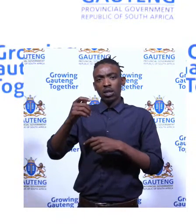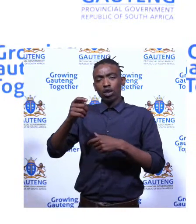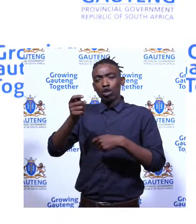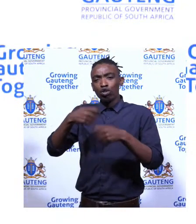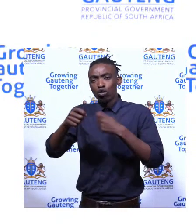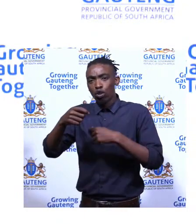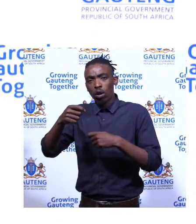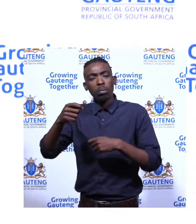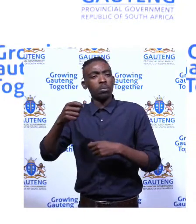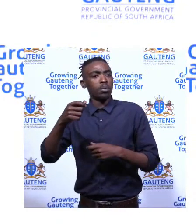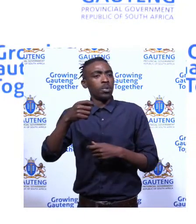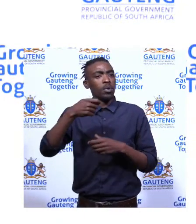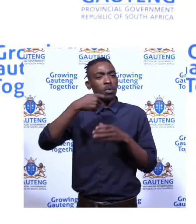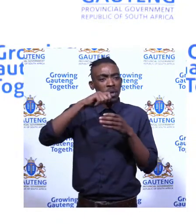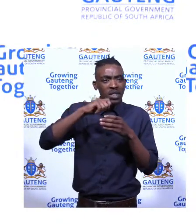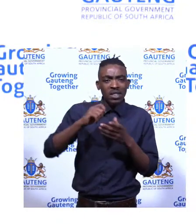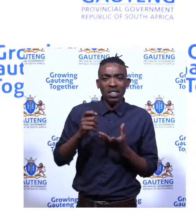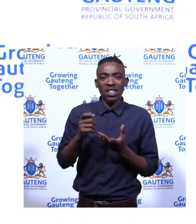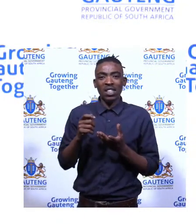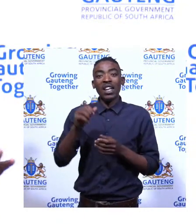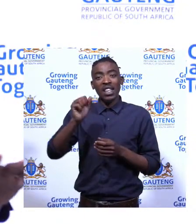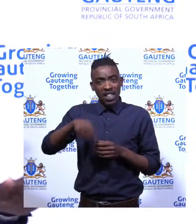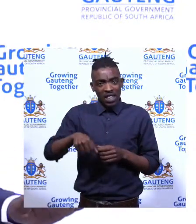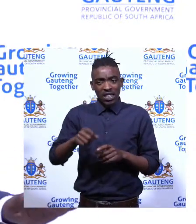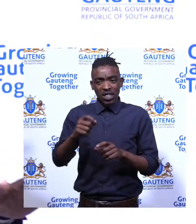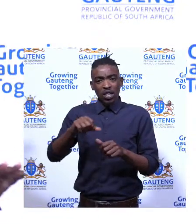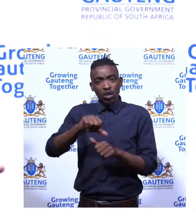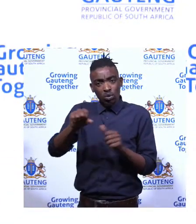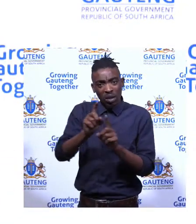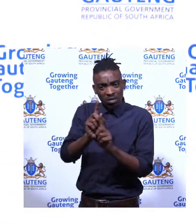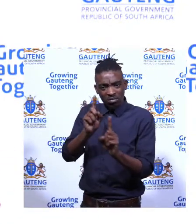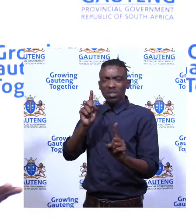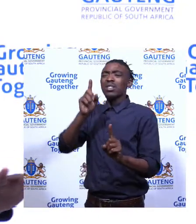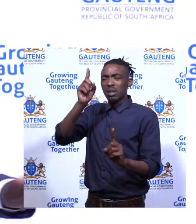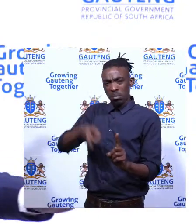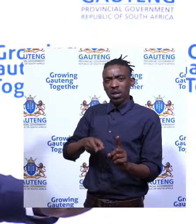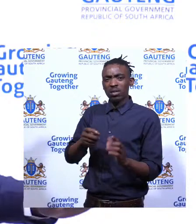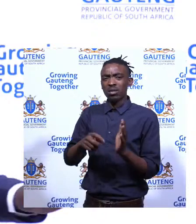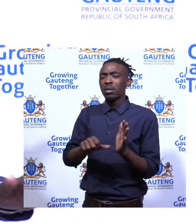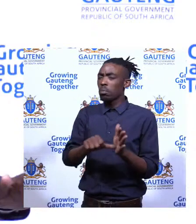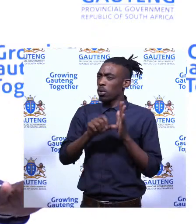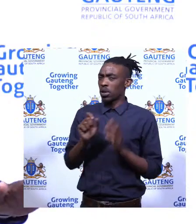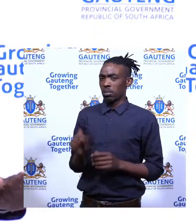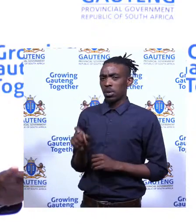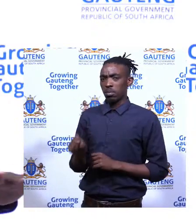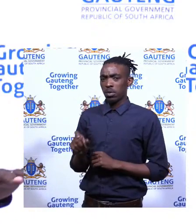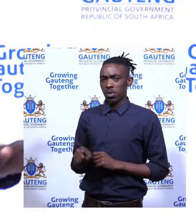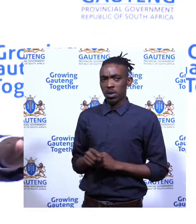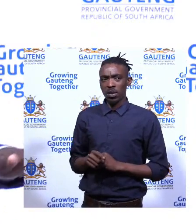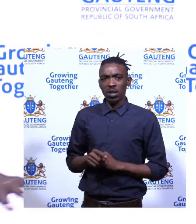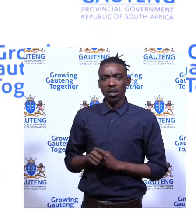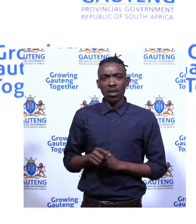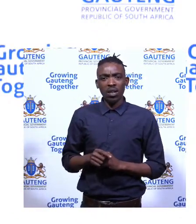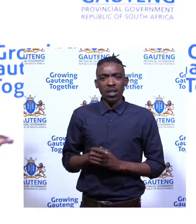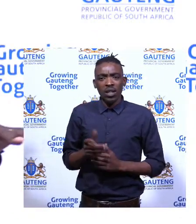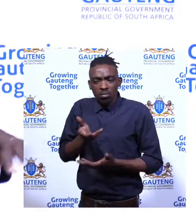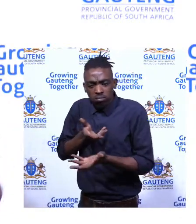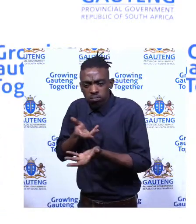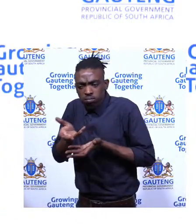hands, sanitizing, but also continuing with taking the message to communities,